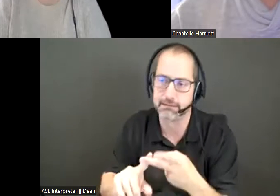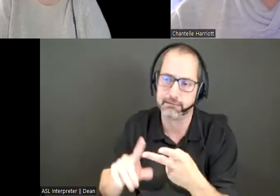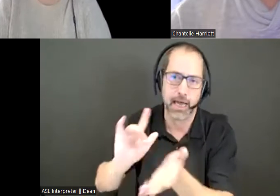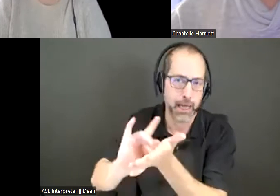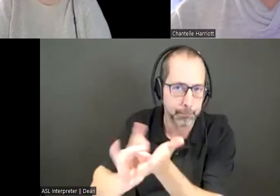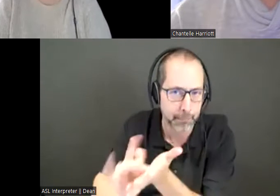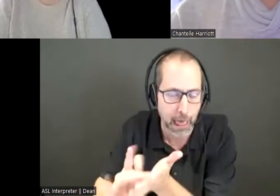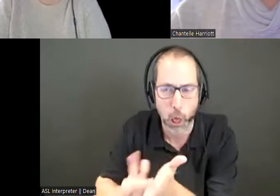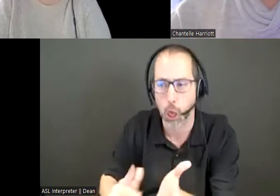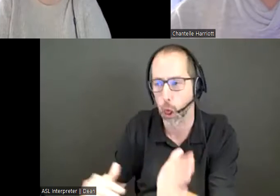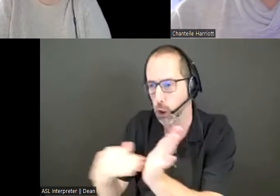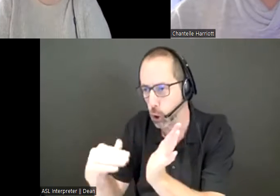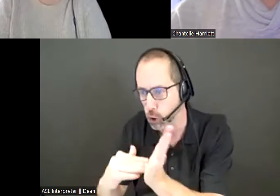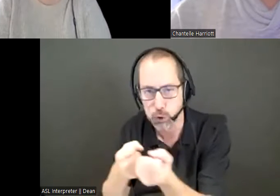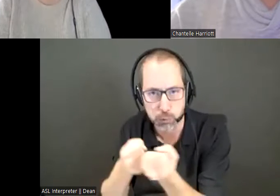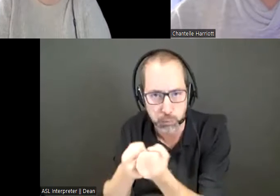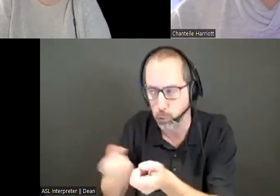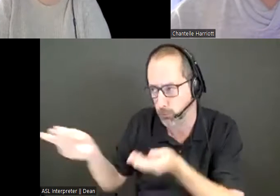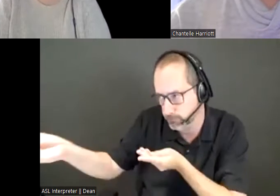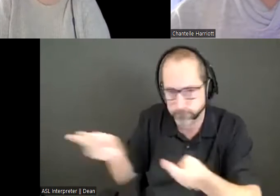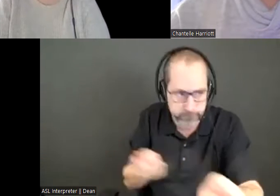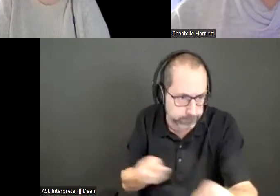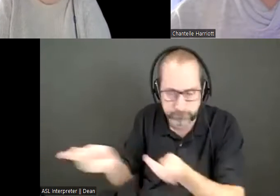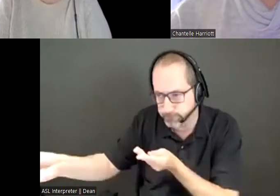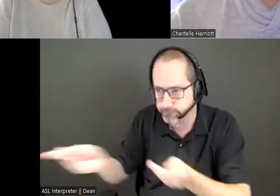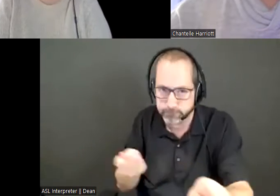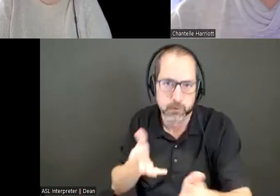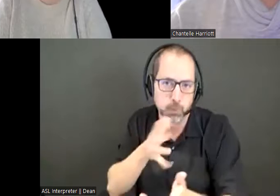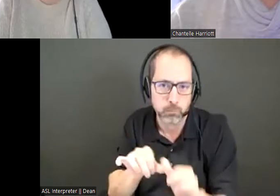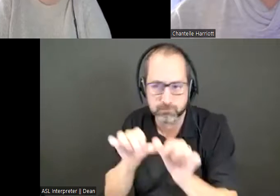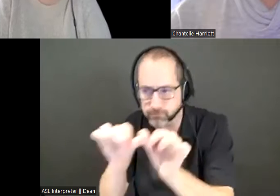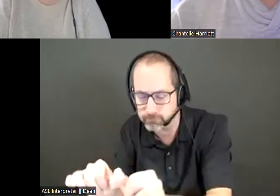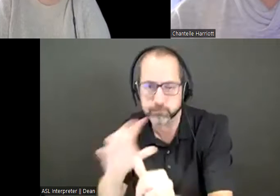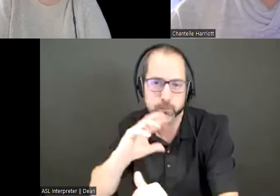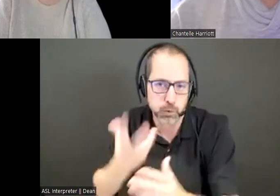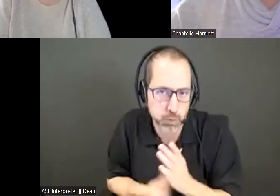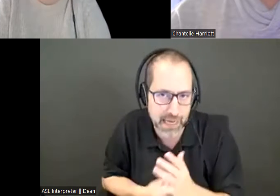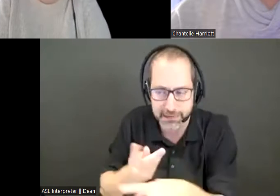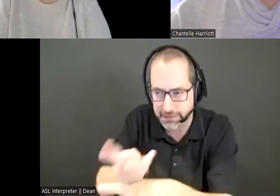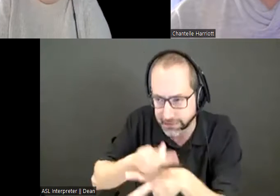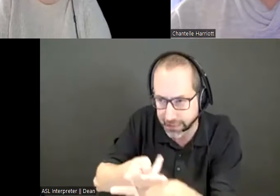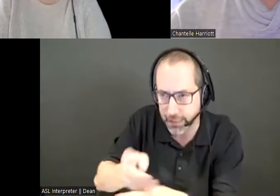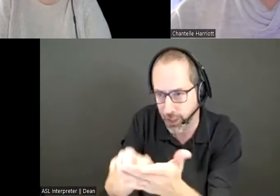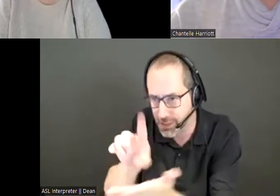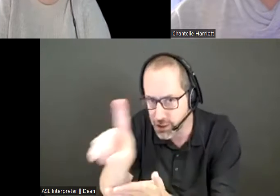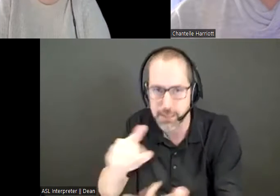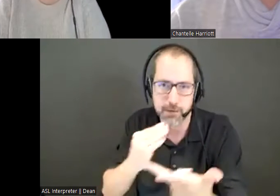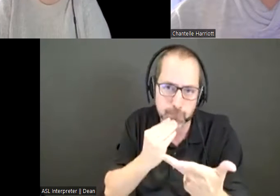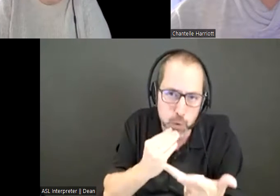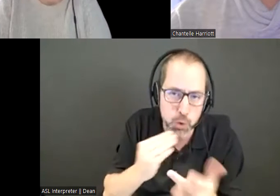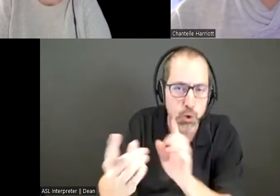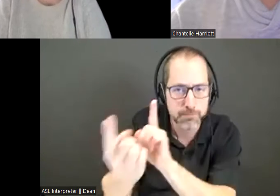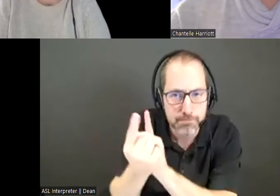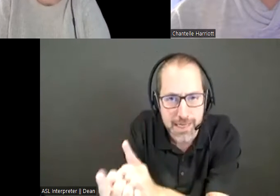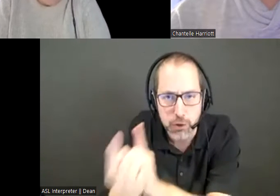medical doctor support for continuity of trans care, education, food, mentorship, and more to